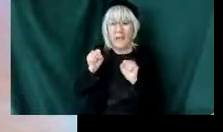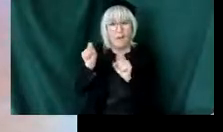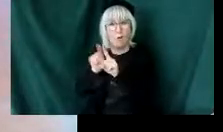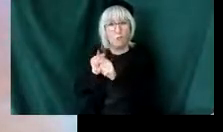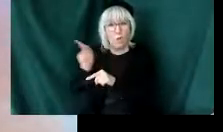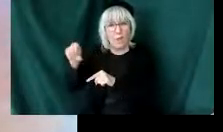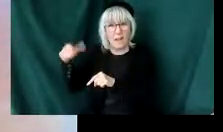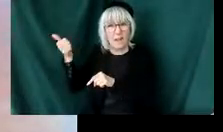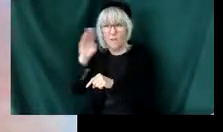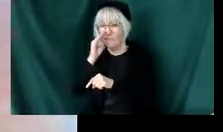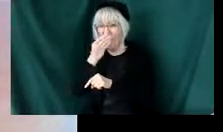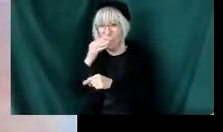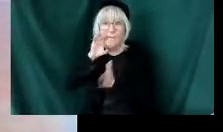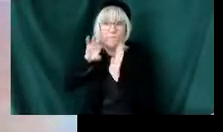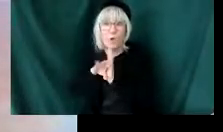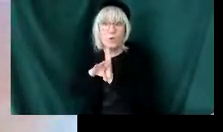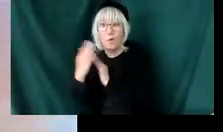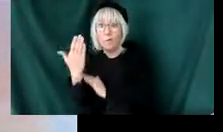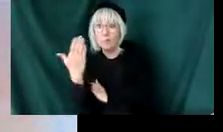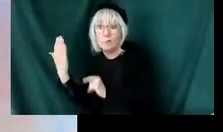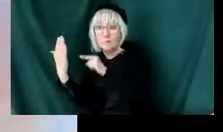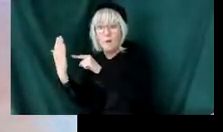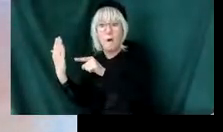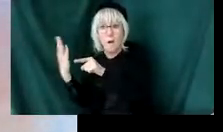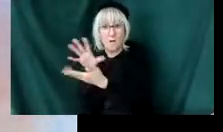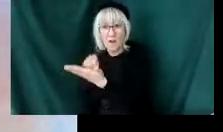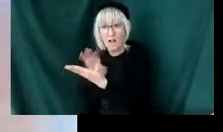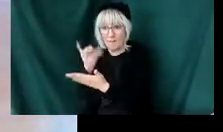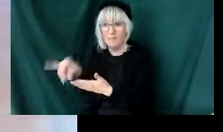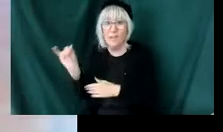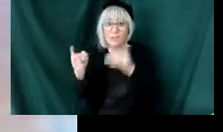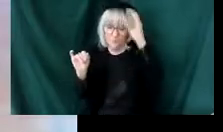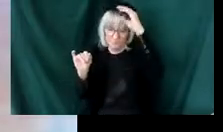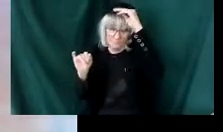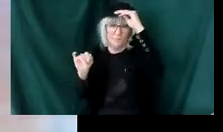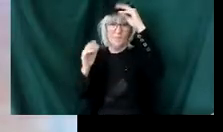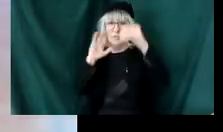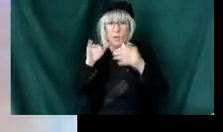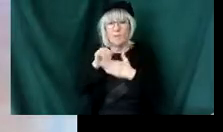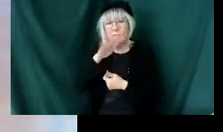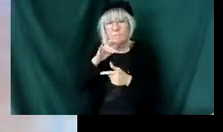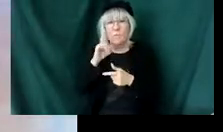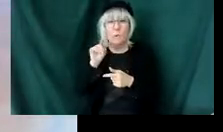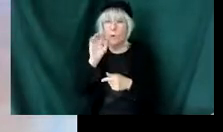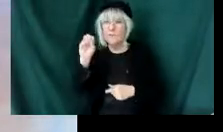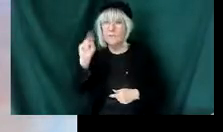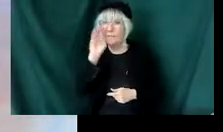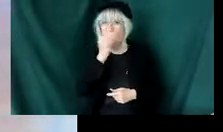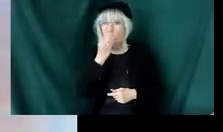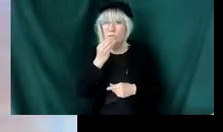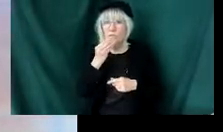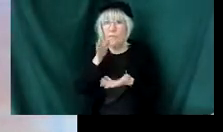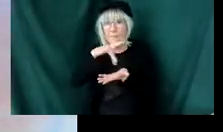what flowers look like, so I'm just, so in the sunflower, the center is always green. So I'm gonna do